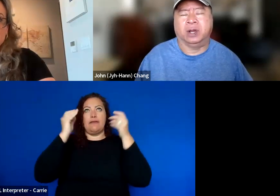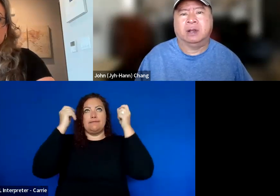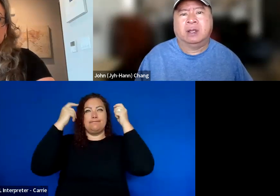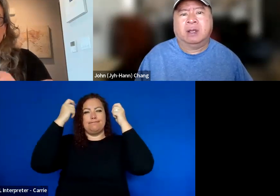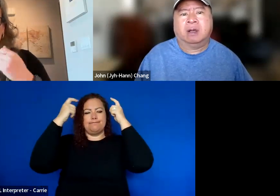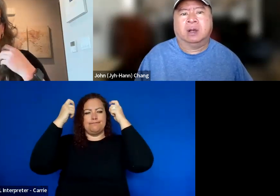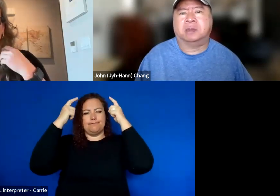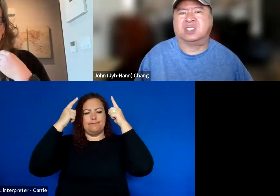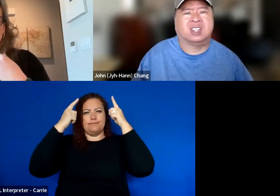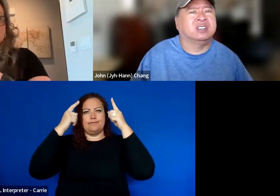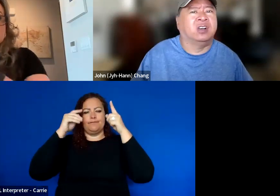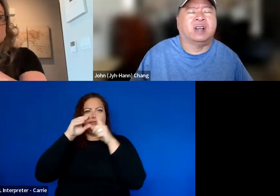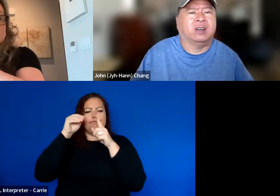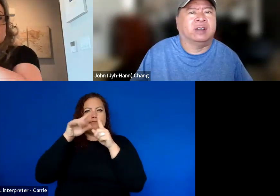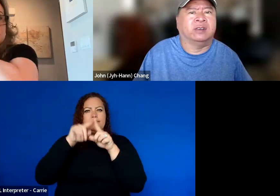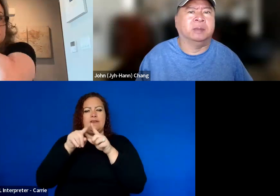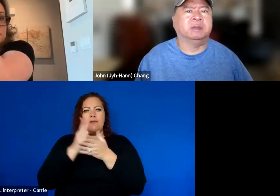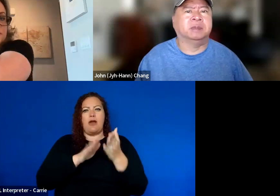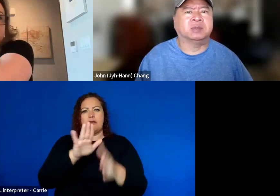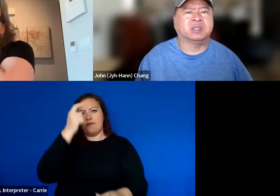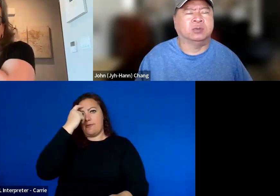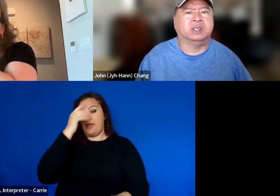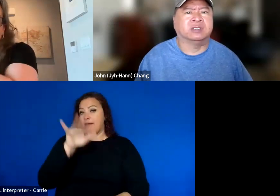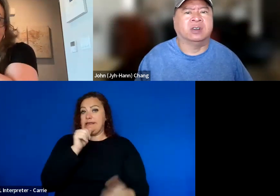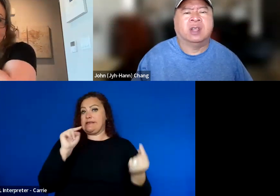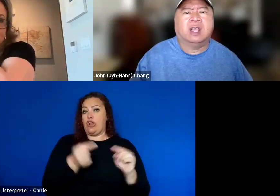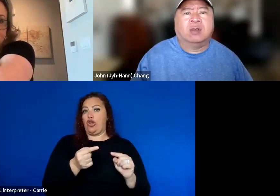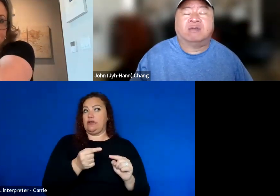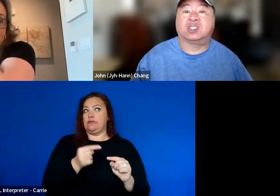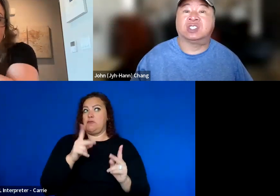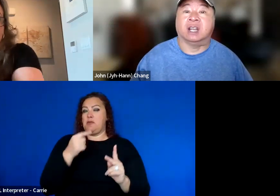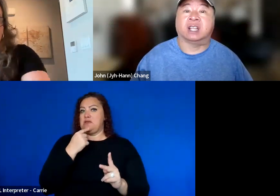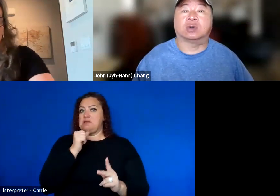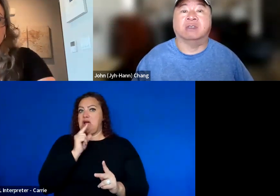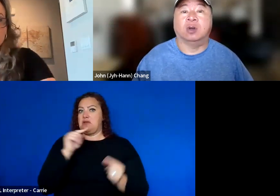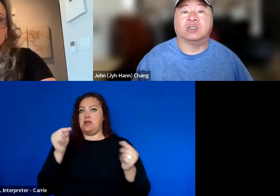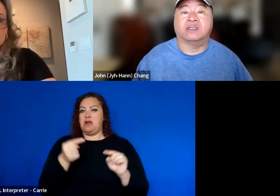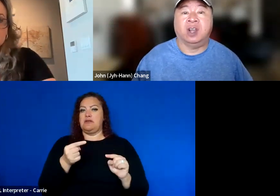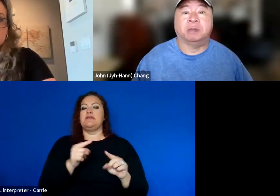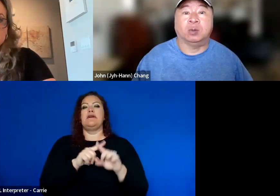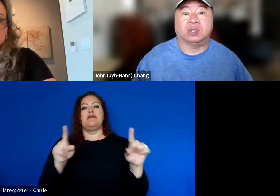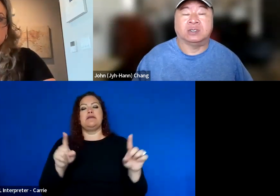your brain, but it doesn't hurt. I heard many people say it really doesn't hurt. Versus